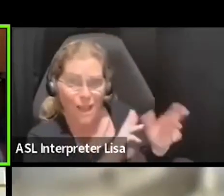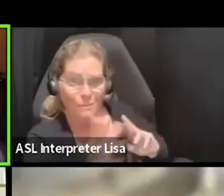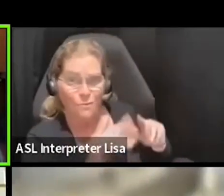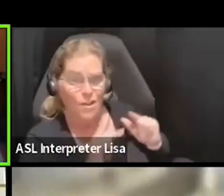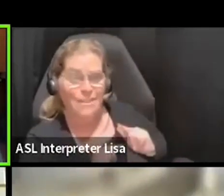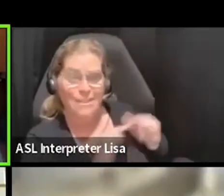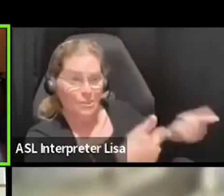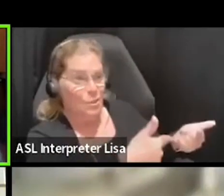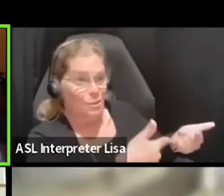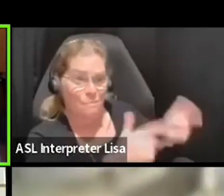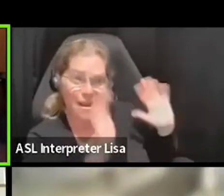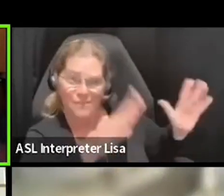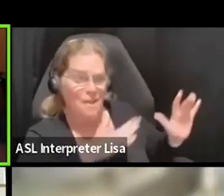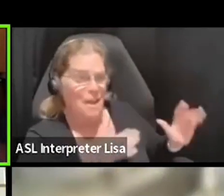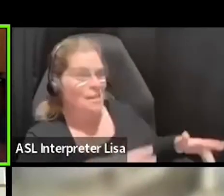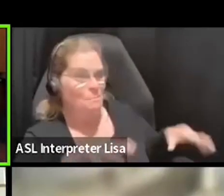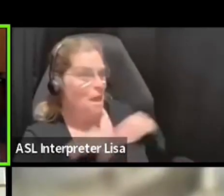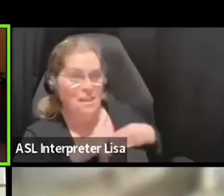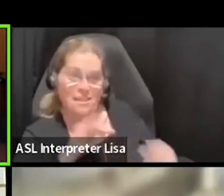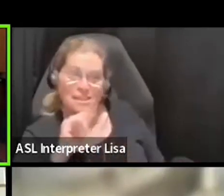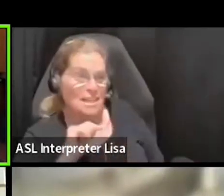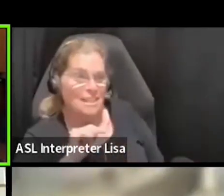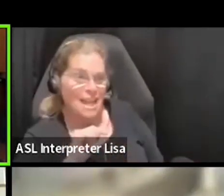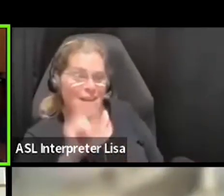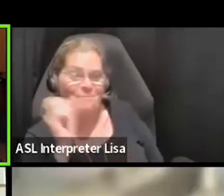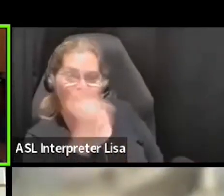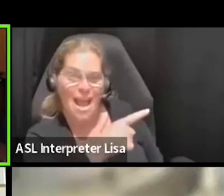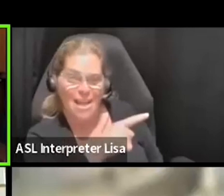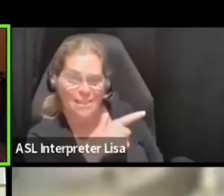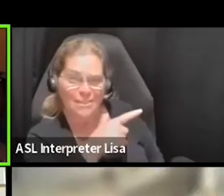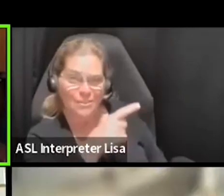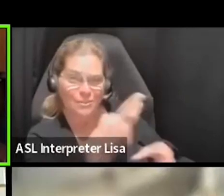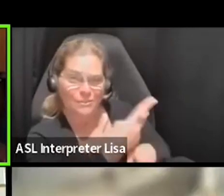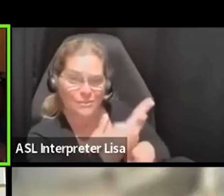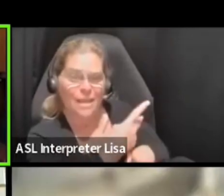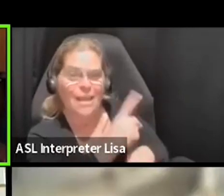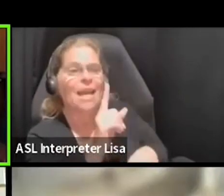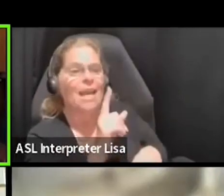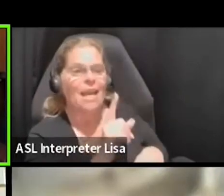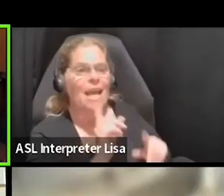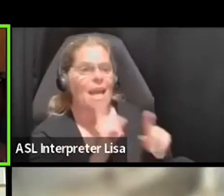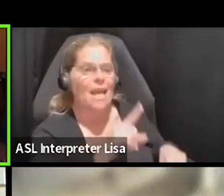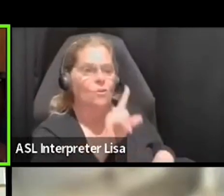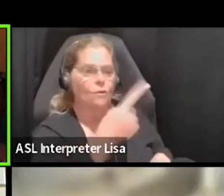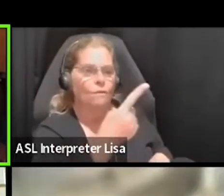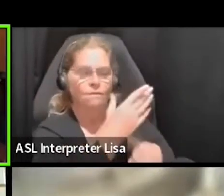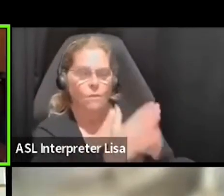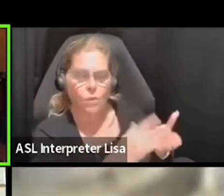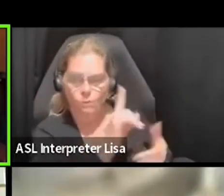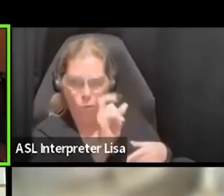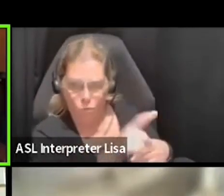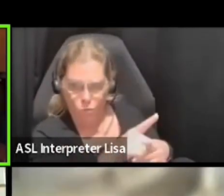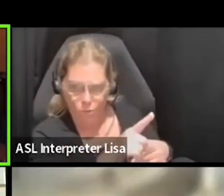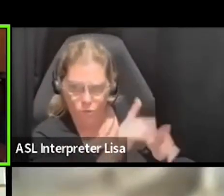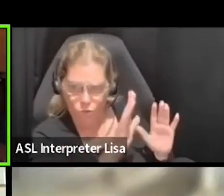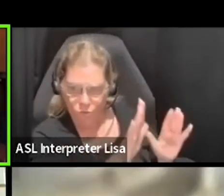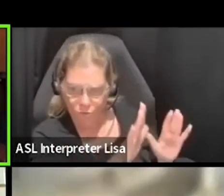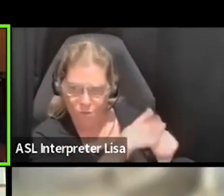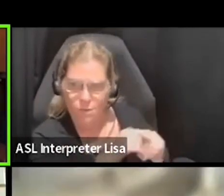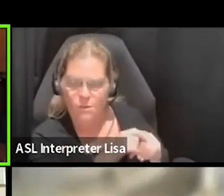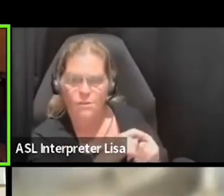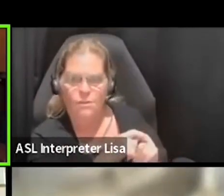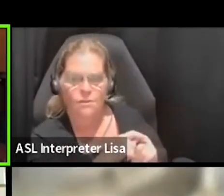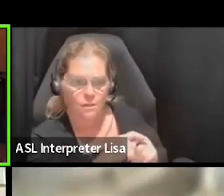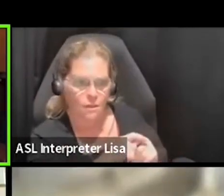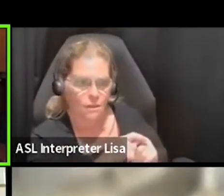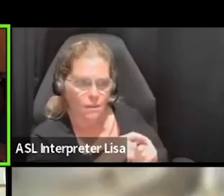to not take it. I'm going to ask you to can you answer the first part of the question? Not in the same, because I want to be able to give a